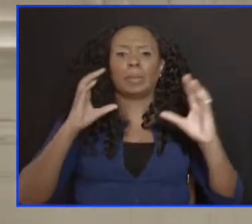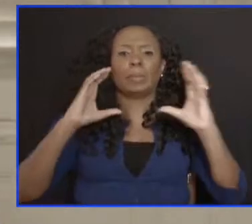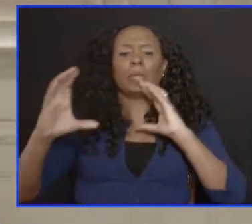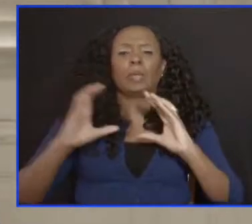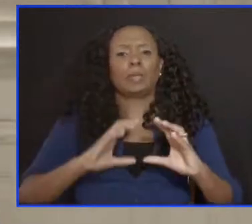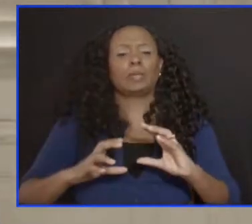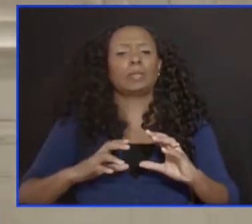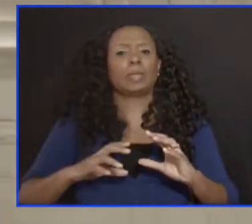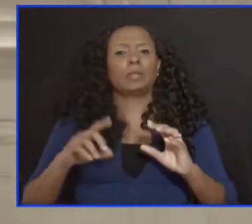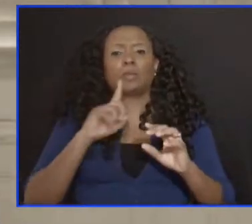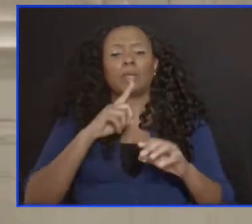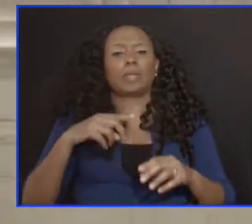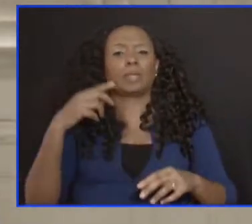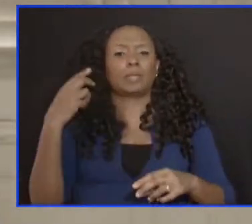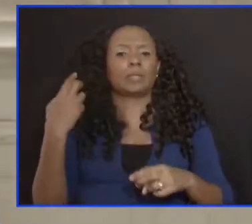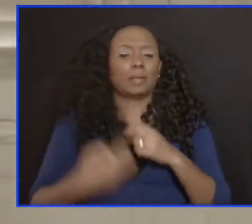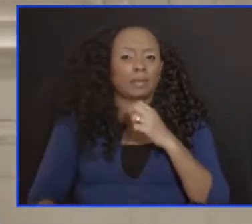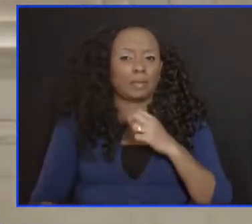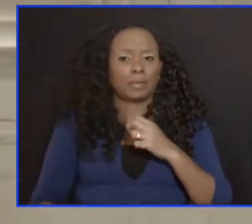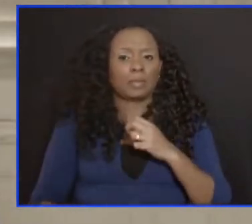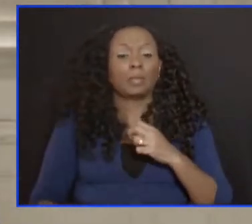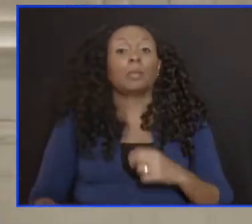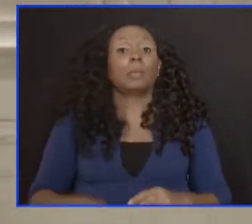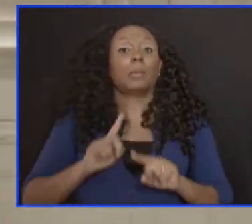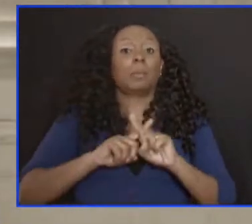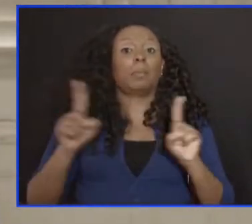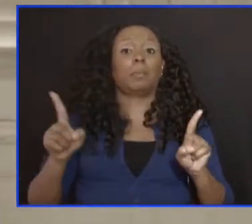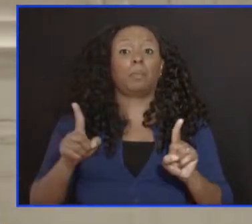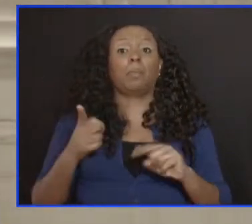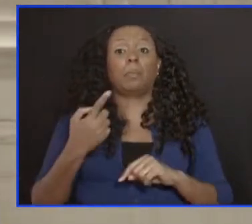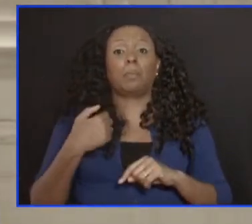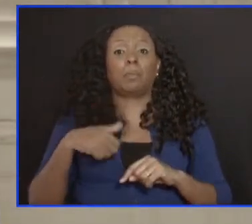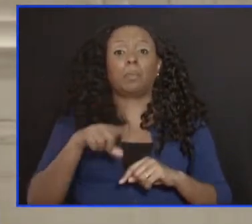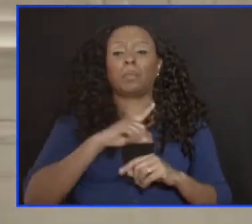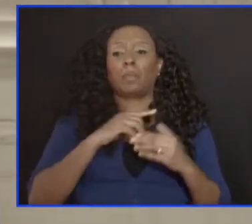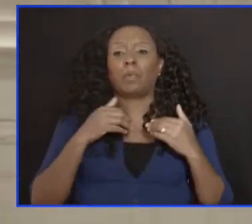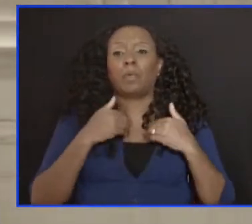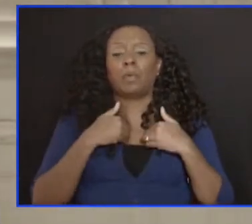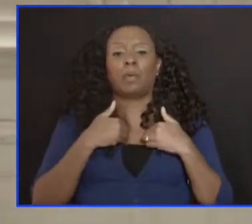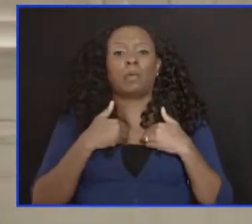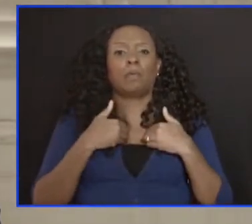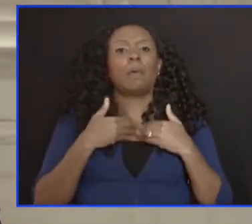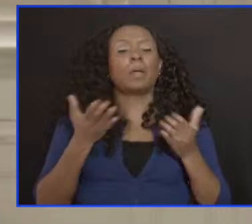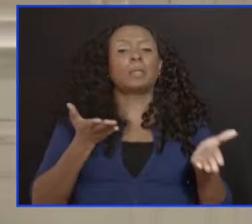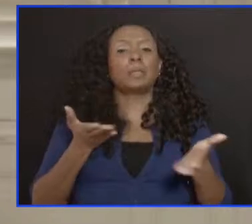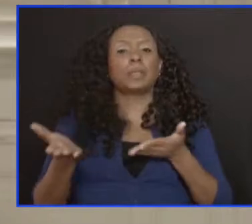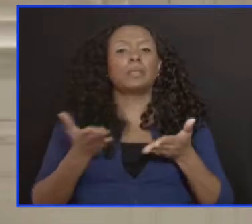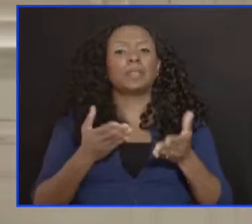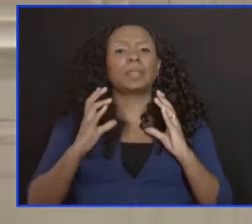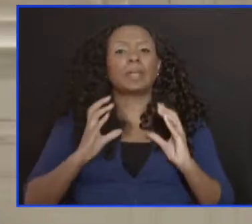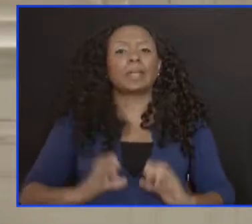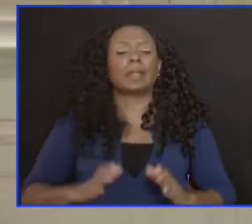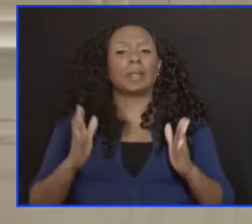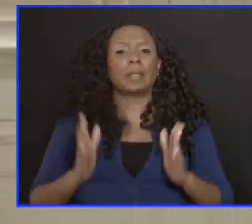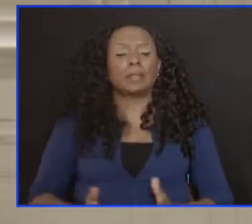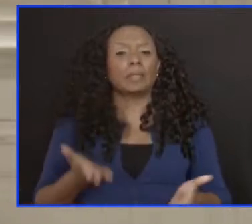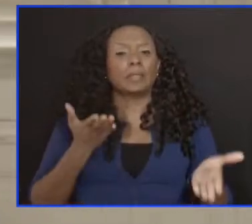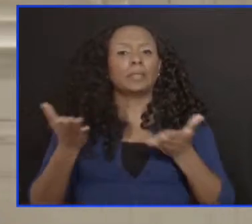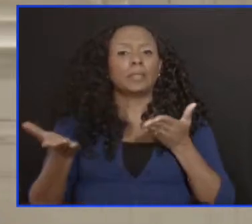we certainly introduced at Harson's Point, as you know, is this client relations service. We even have now